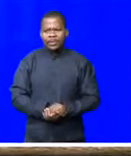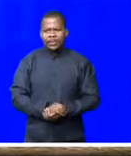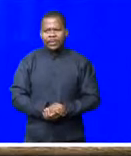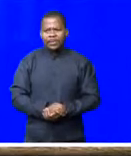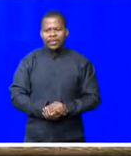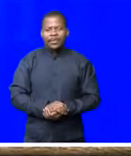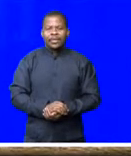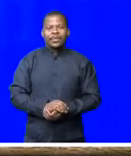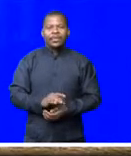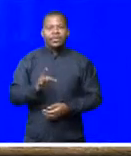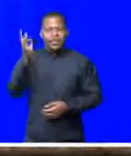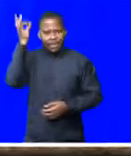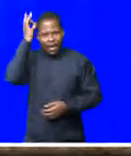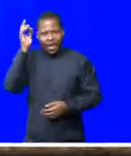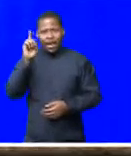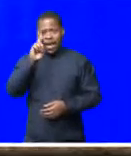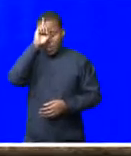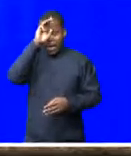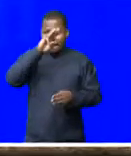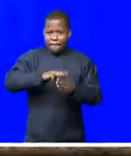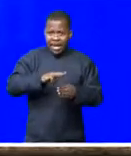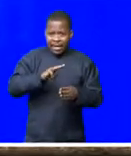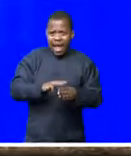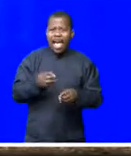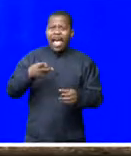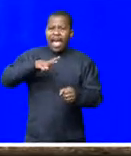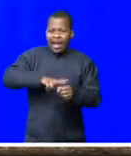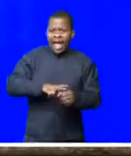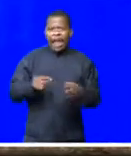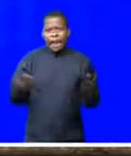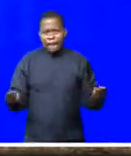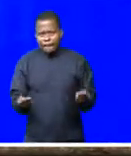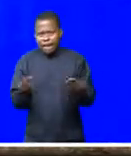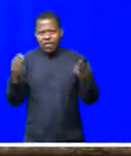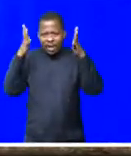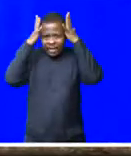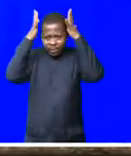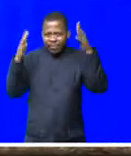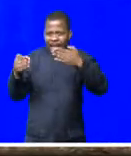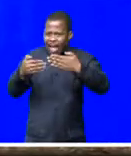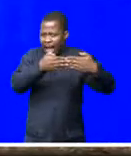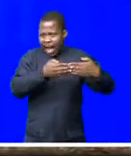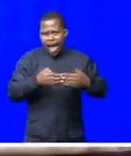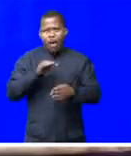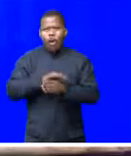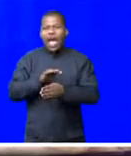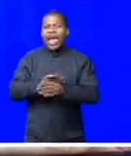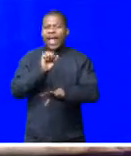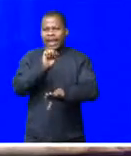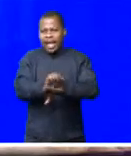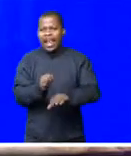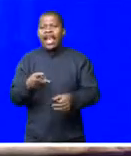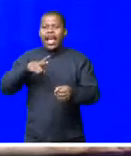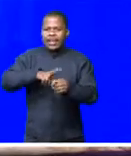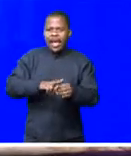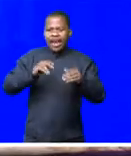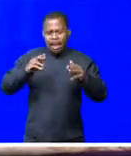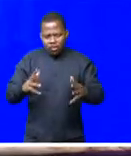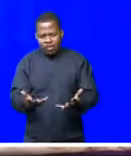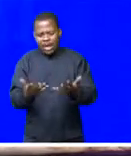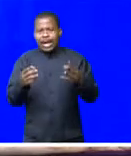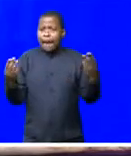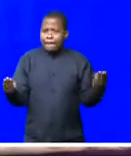Emakhosi nebukhosi belive laseSwatini bendasiqiniseko sekuthi lonke liSwati lihlala lithokomele buphindze bukhuthade ukuthi